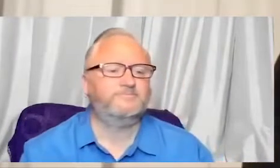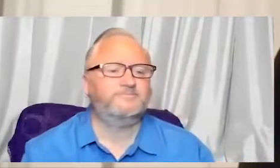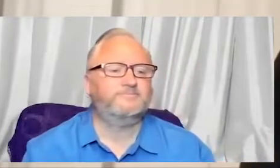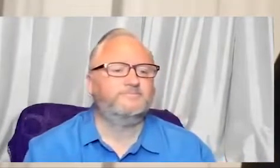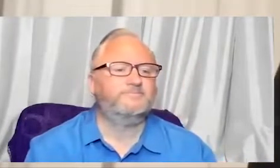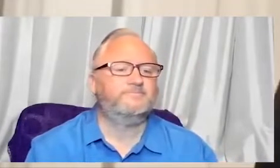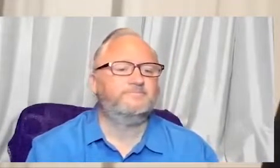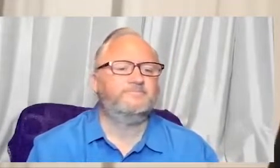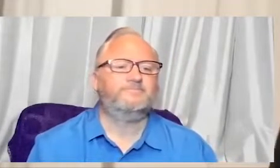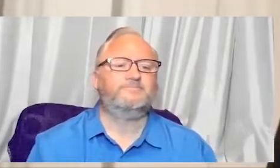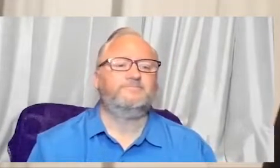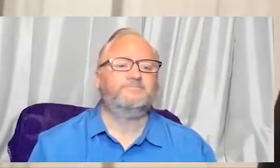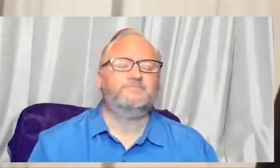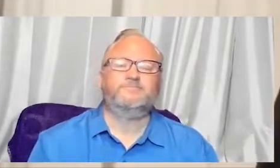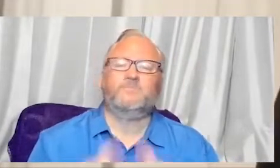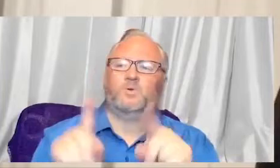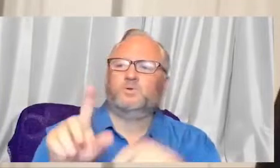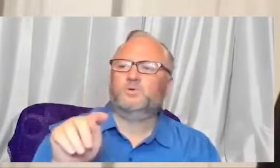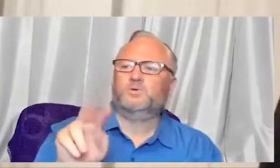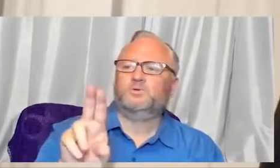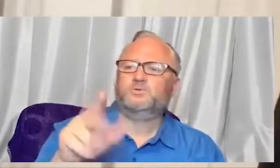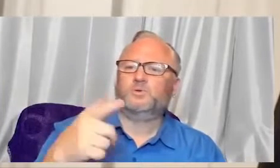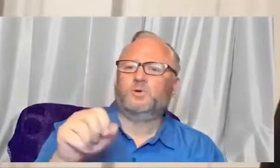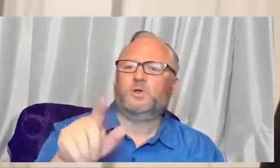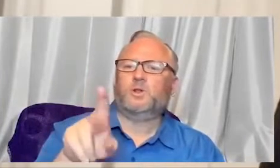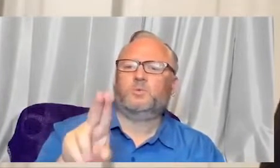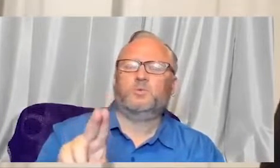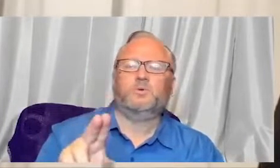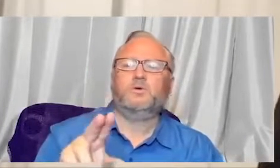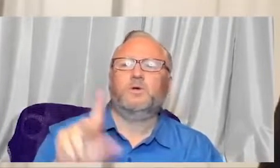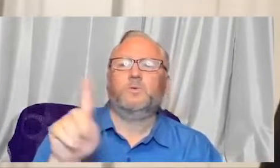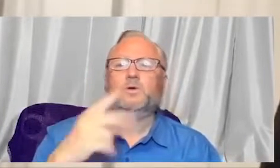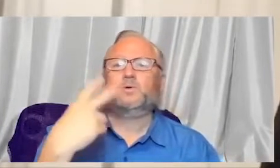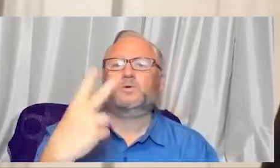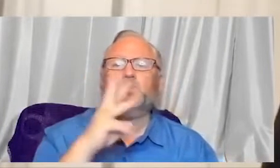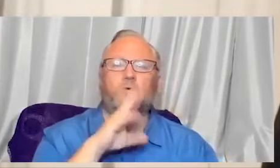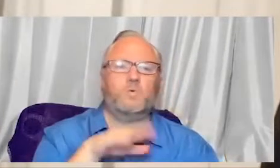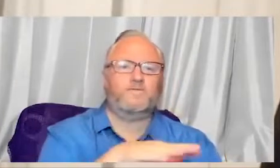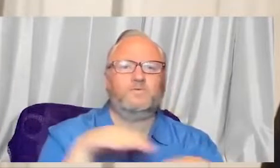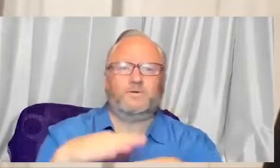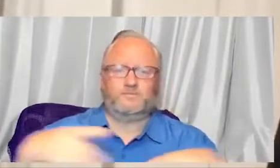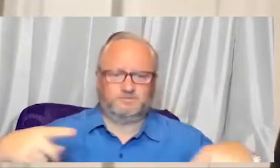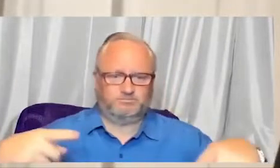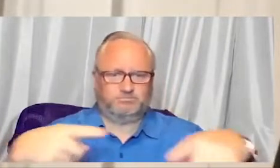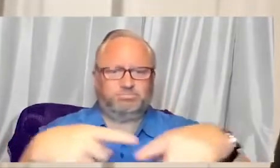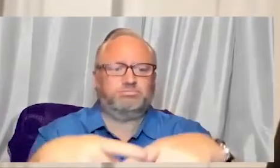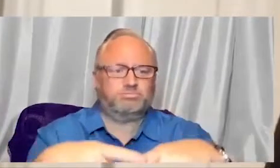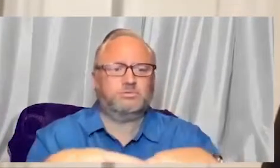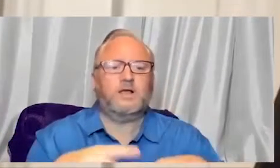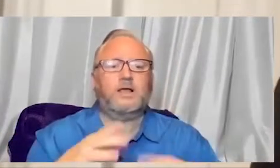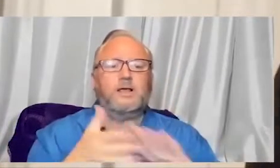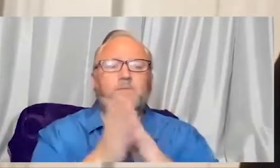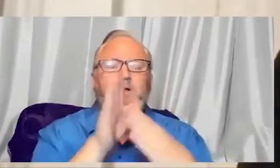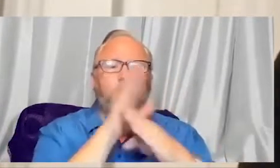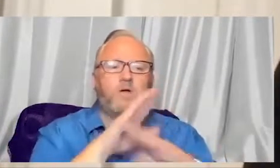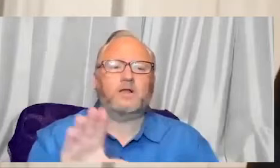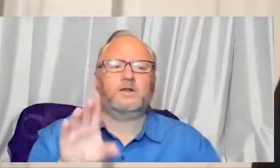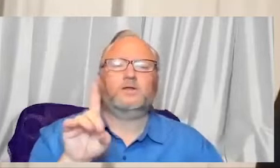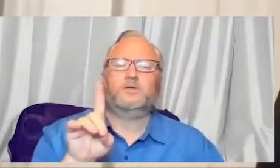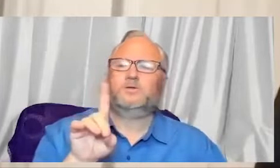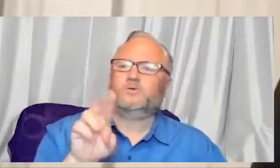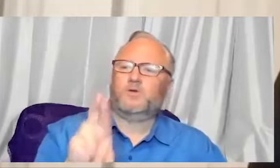Go to Tougaloo, the meeting place of two rivers, and be quiet, Dr. Alexis Pauline Gums